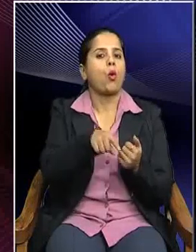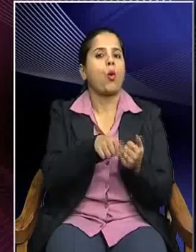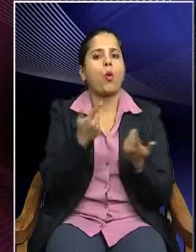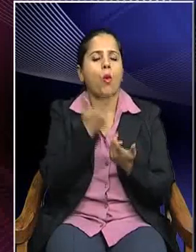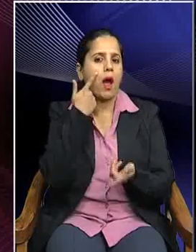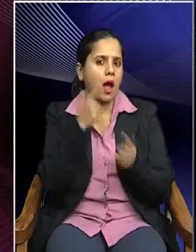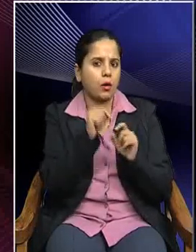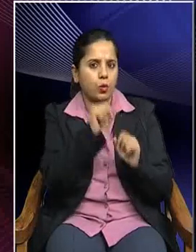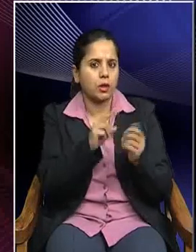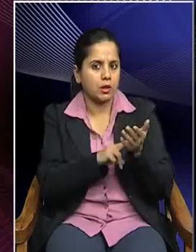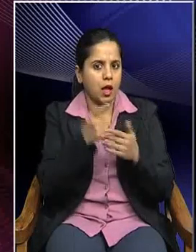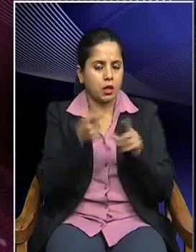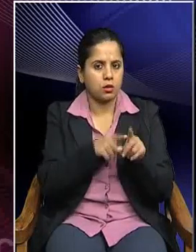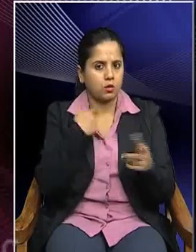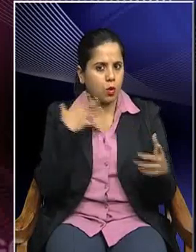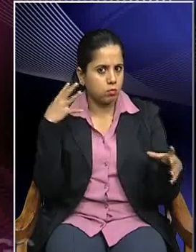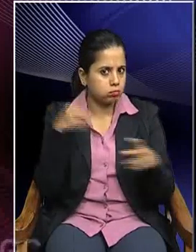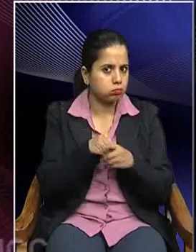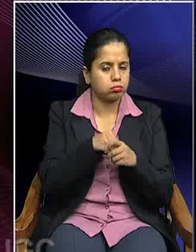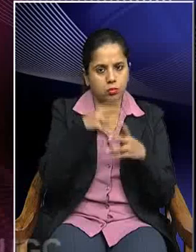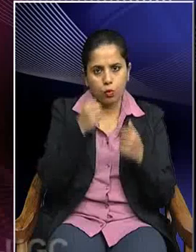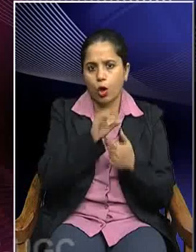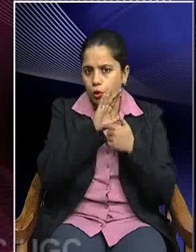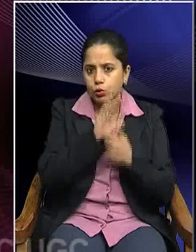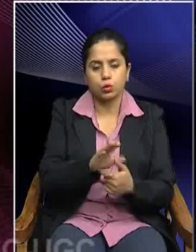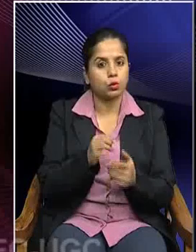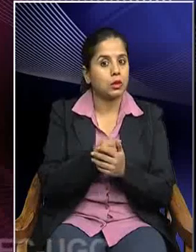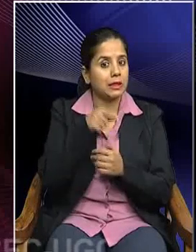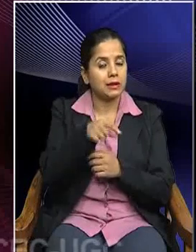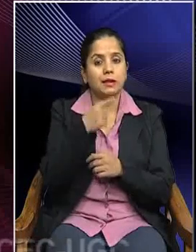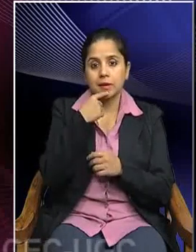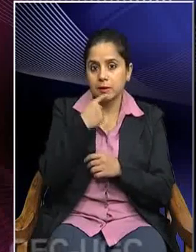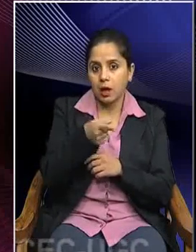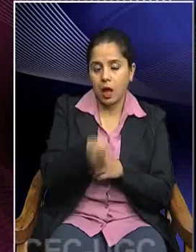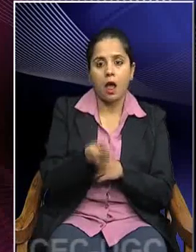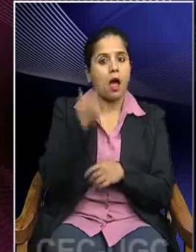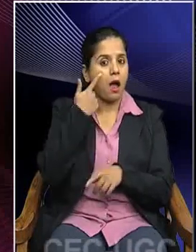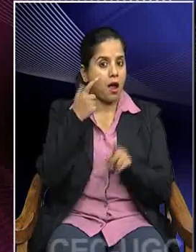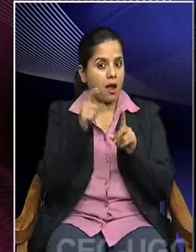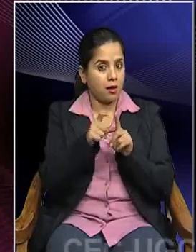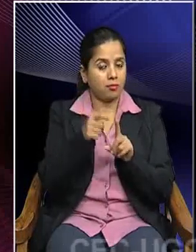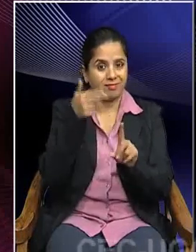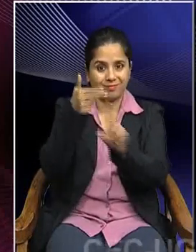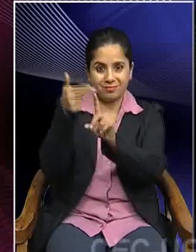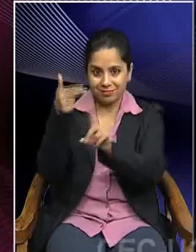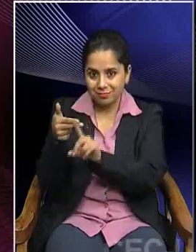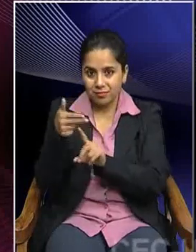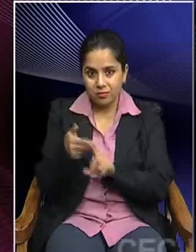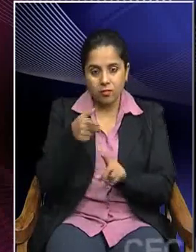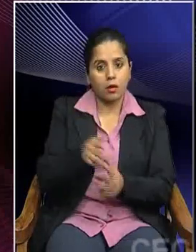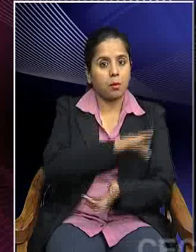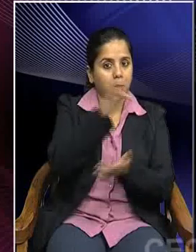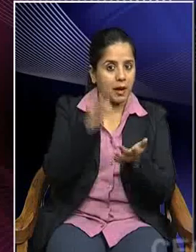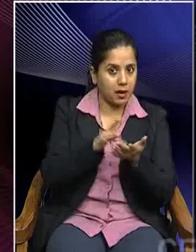be embellished in the display. And this is how identities of the